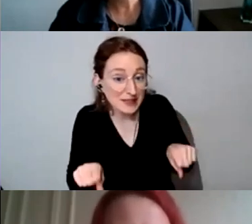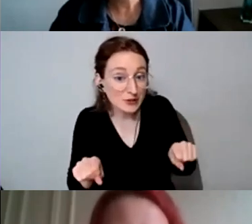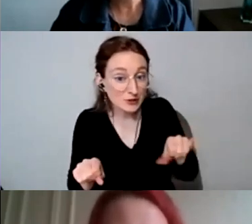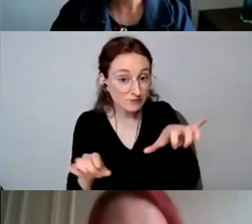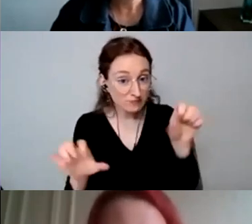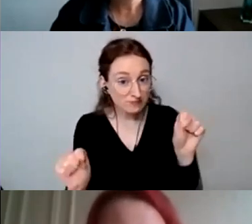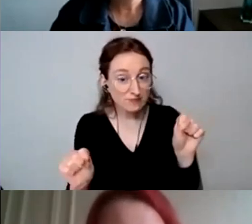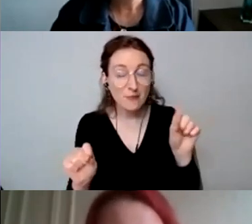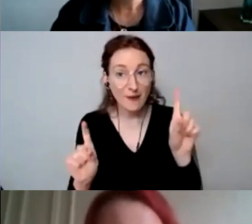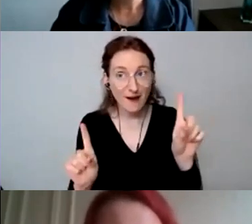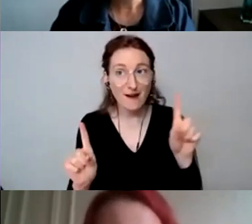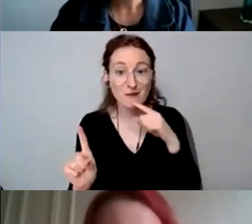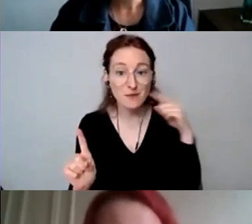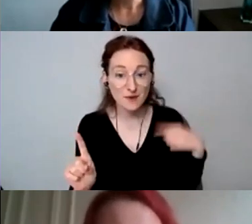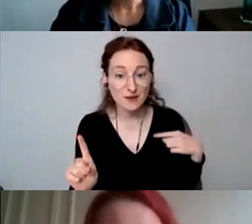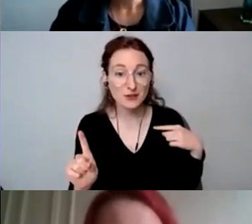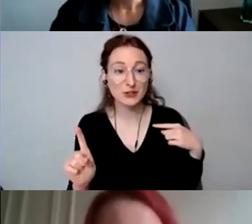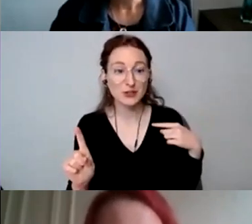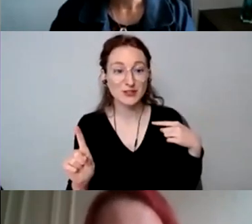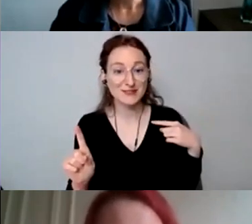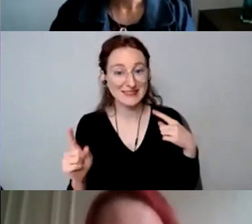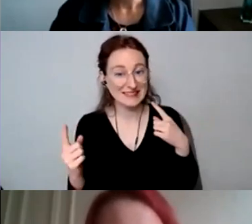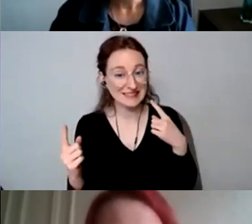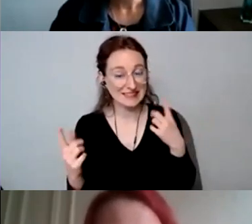Russia, how successful